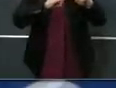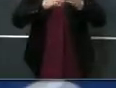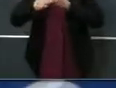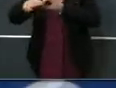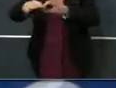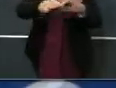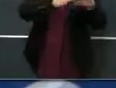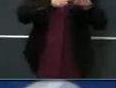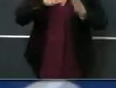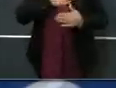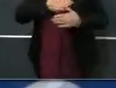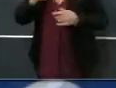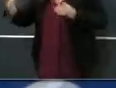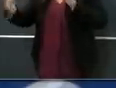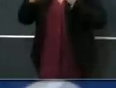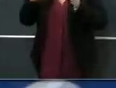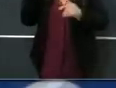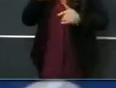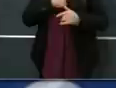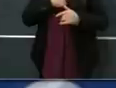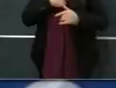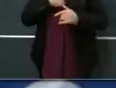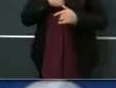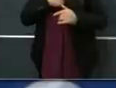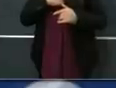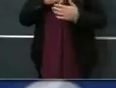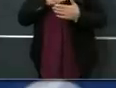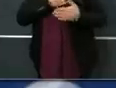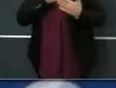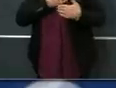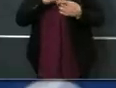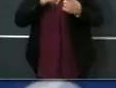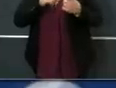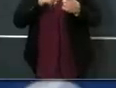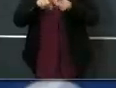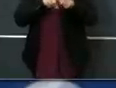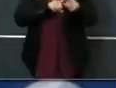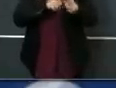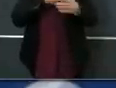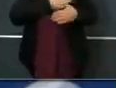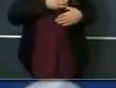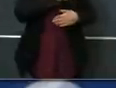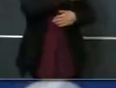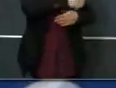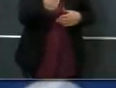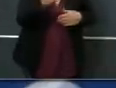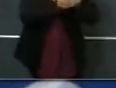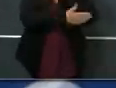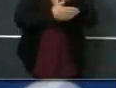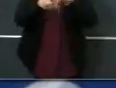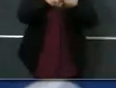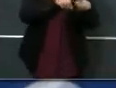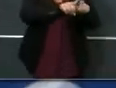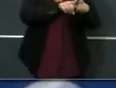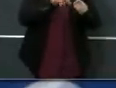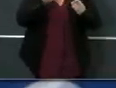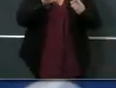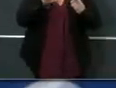we are working closely with others throughout the state of California on similar conversations. Final question, Phil Willen, LA Times.